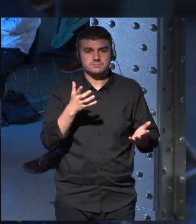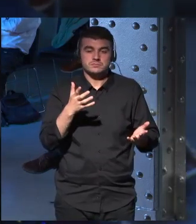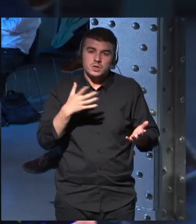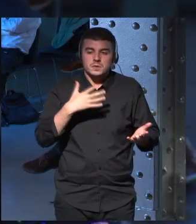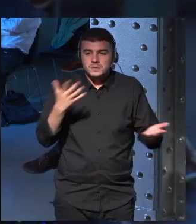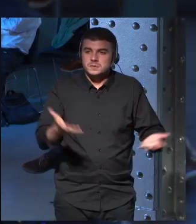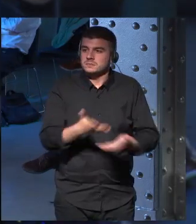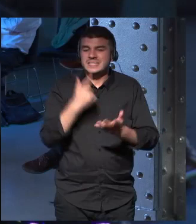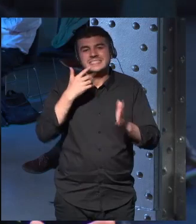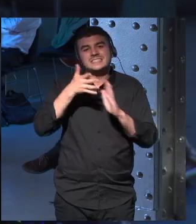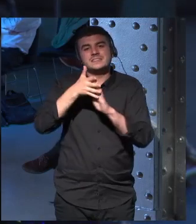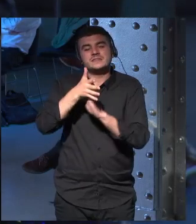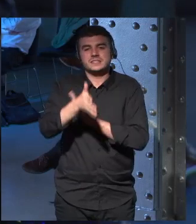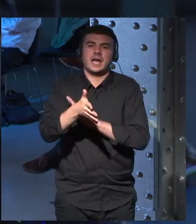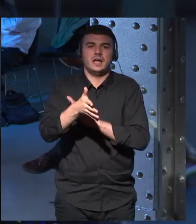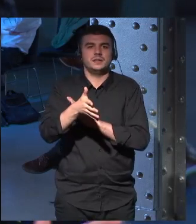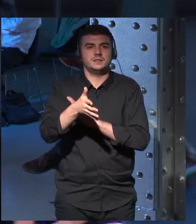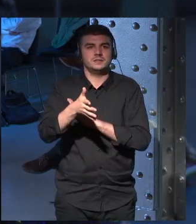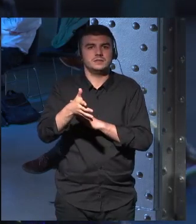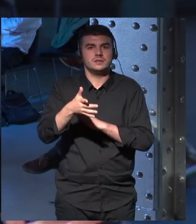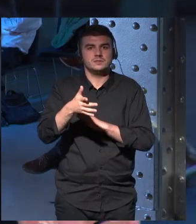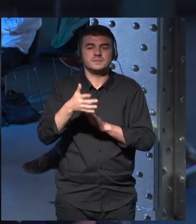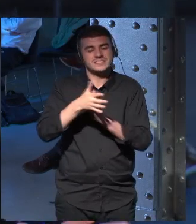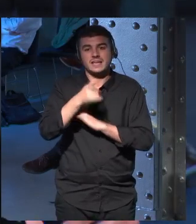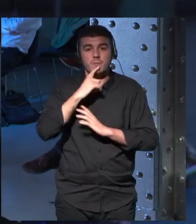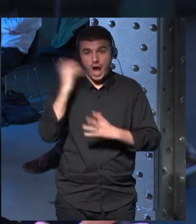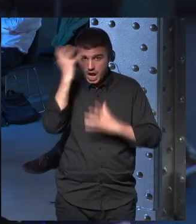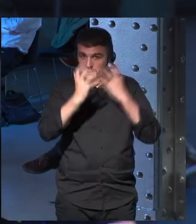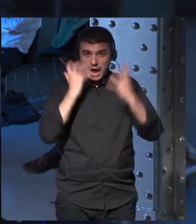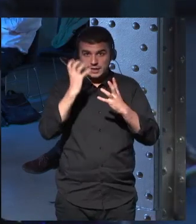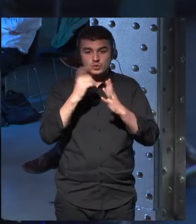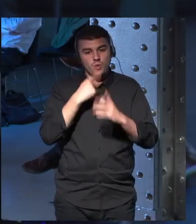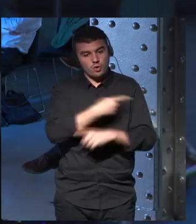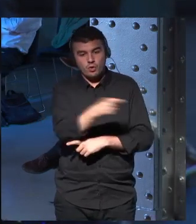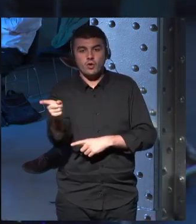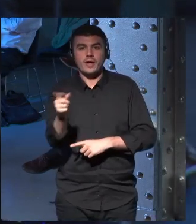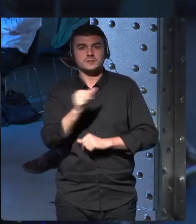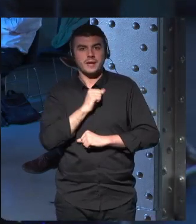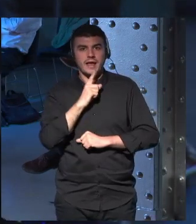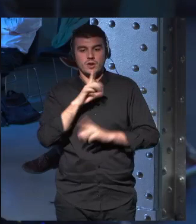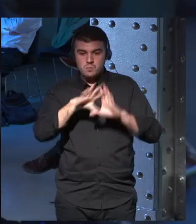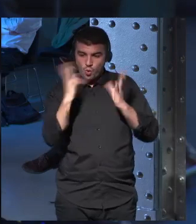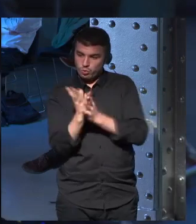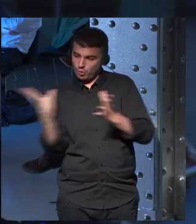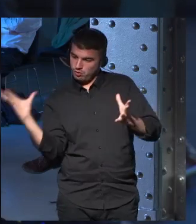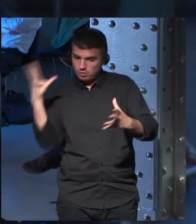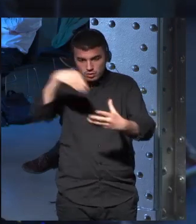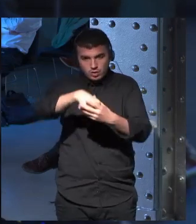the world and experience life, life than which there is no higher